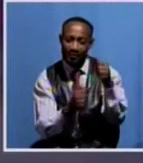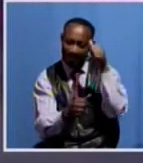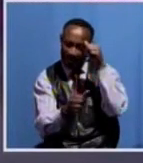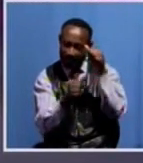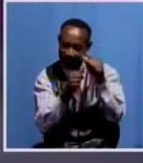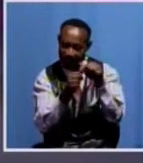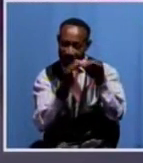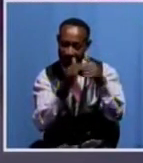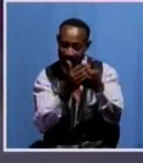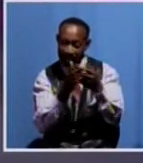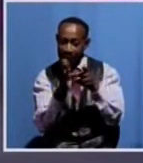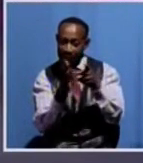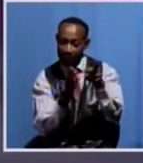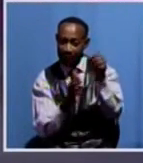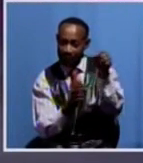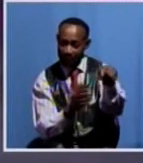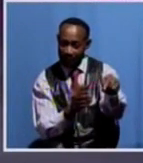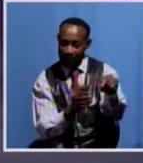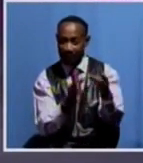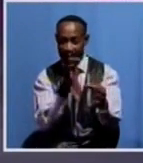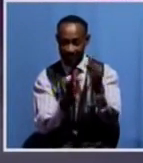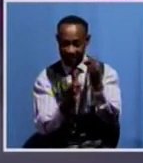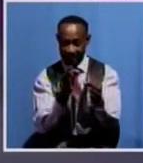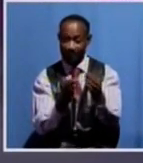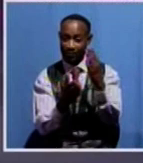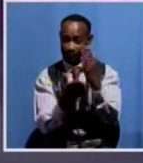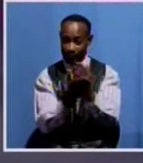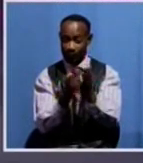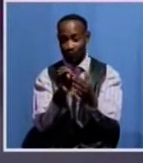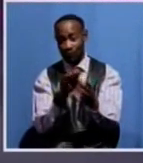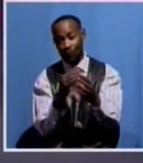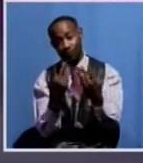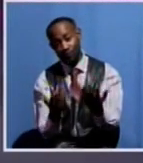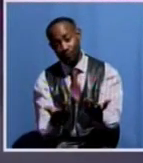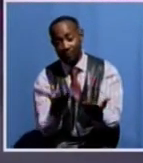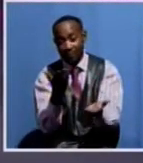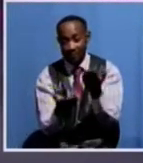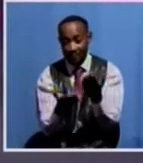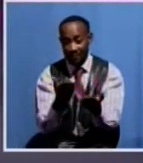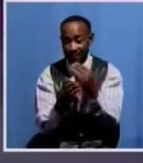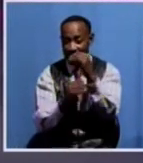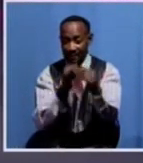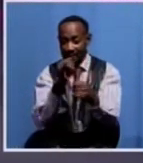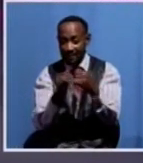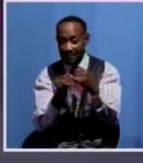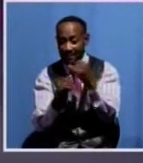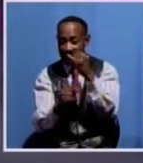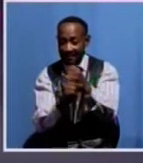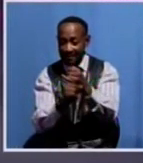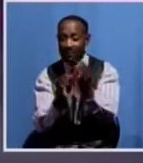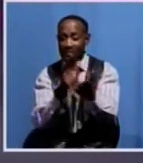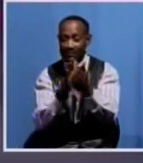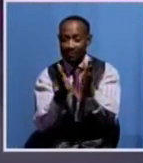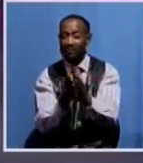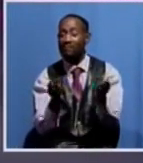which you will discontinue if that is the case. And in some cases, discontinuing can actually end up costing you more